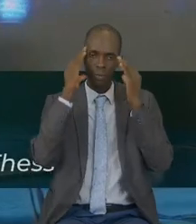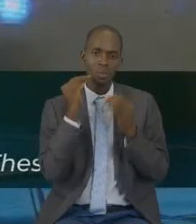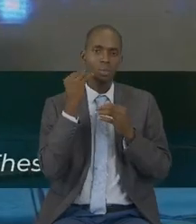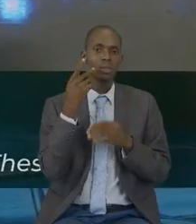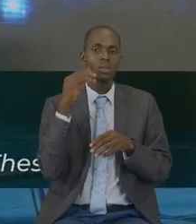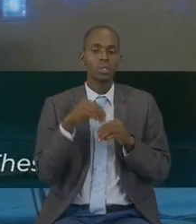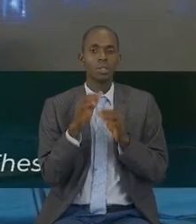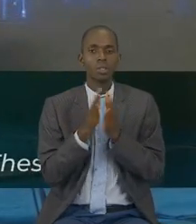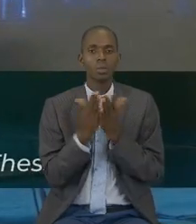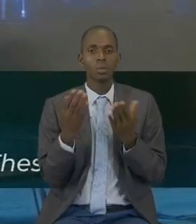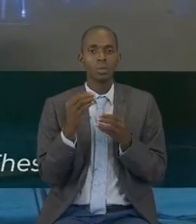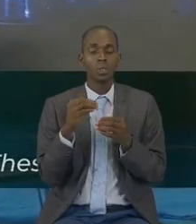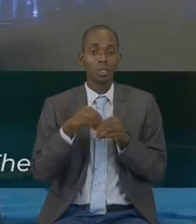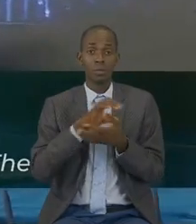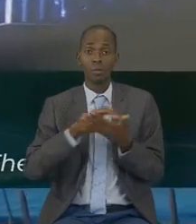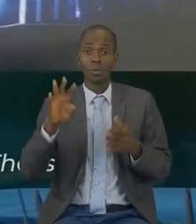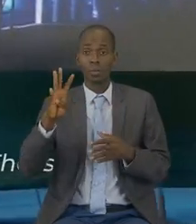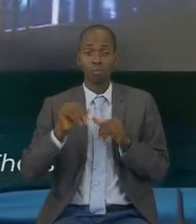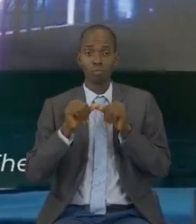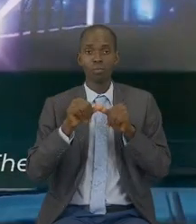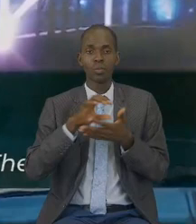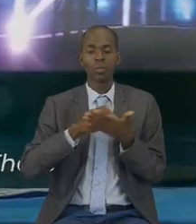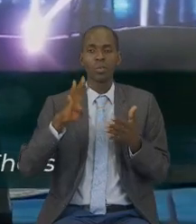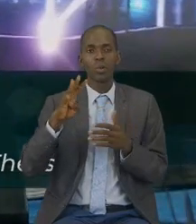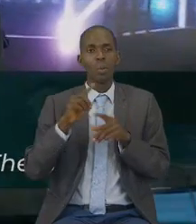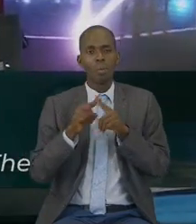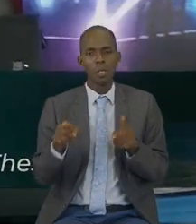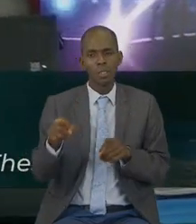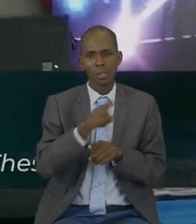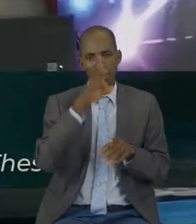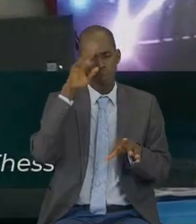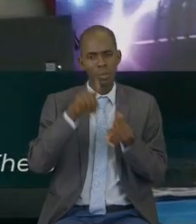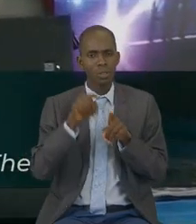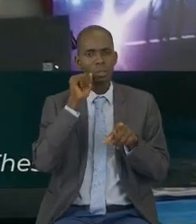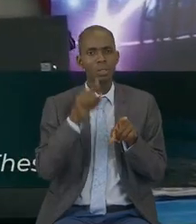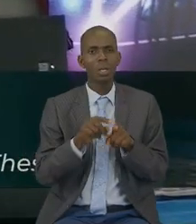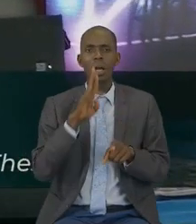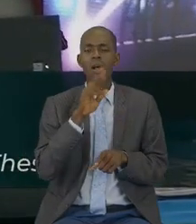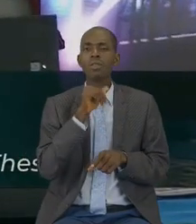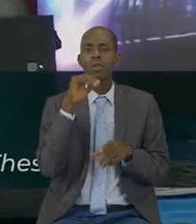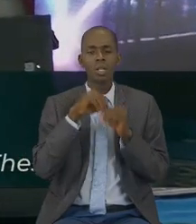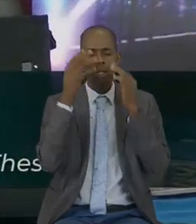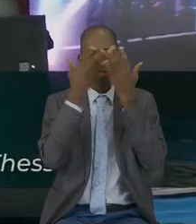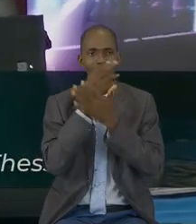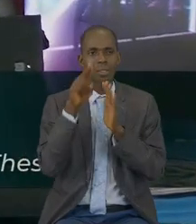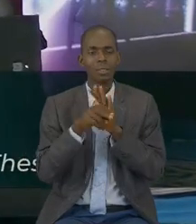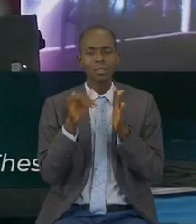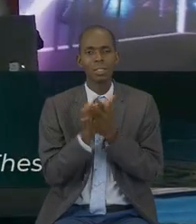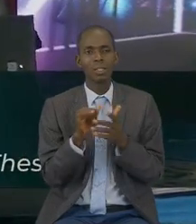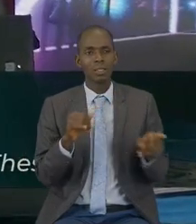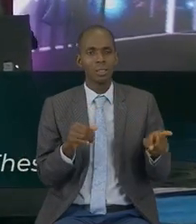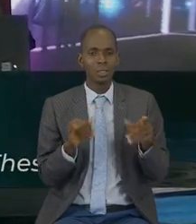us in verse 4 there. In verse 4 it says, but ye brethren are not in darkness that that day should come,